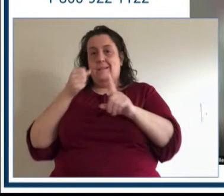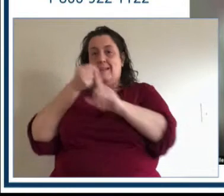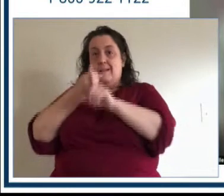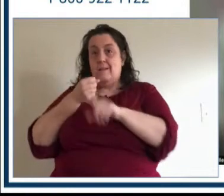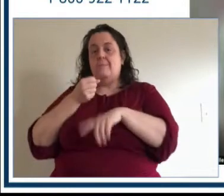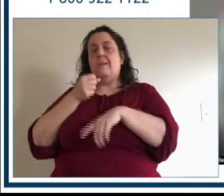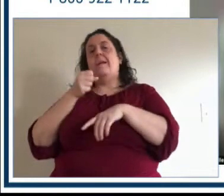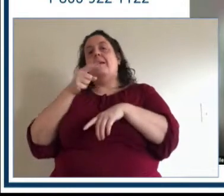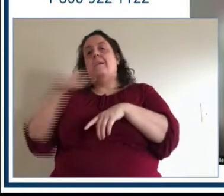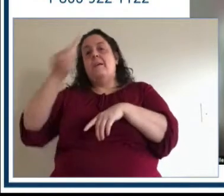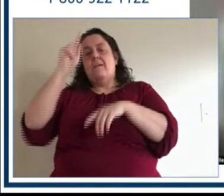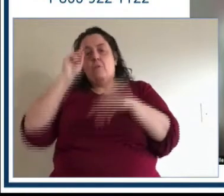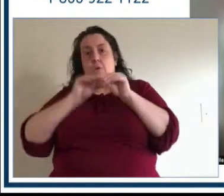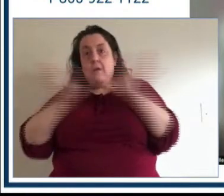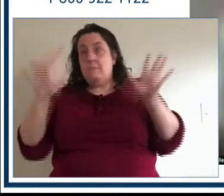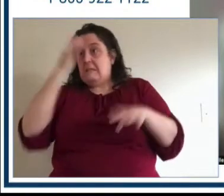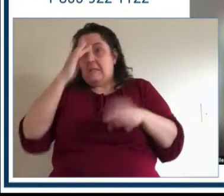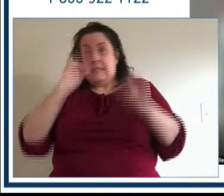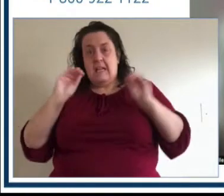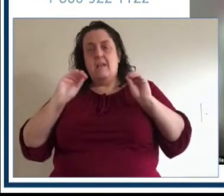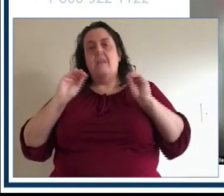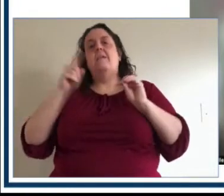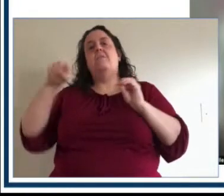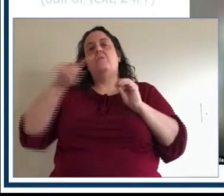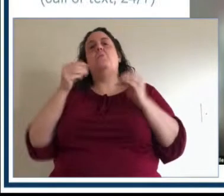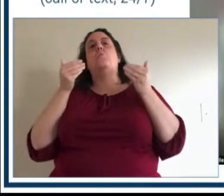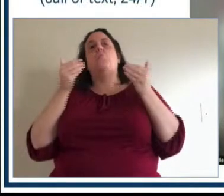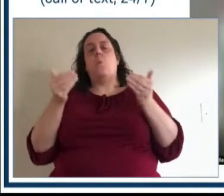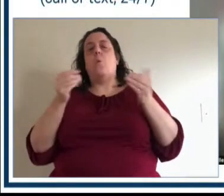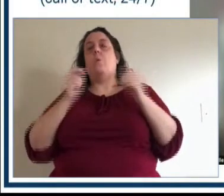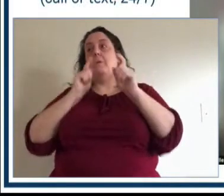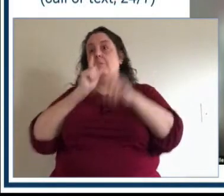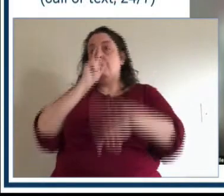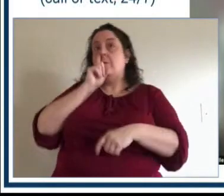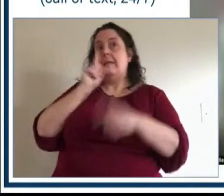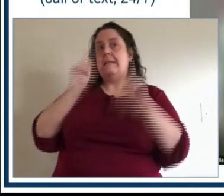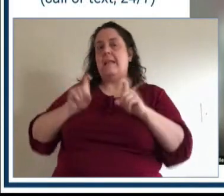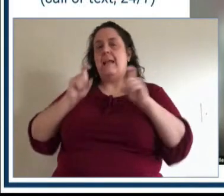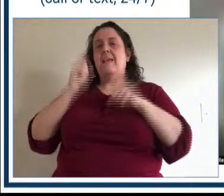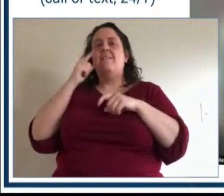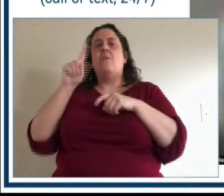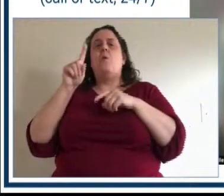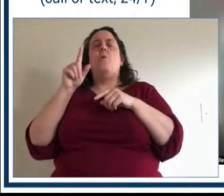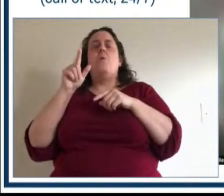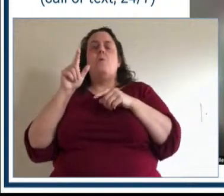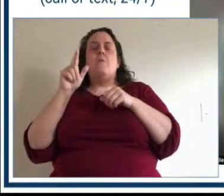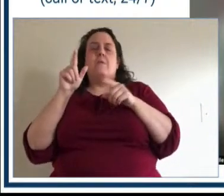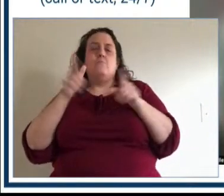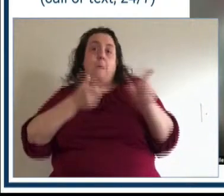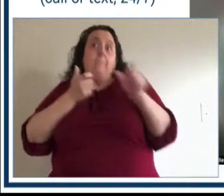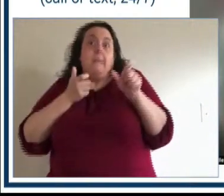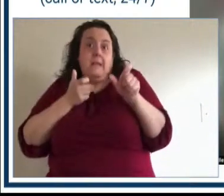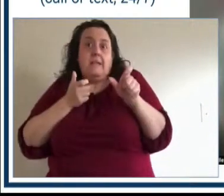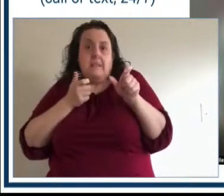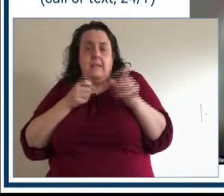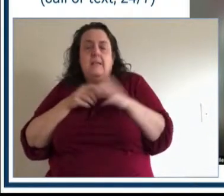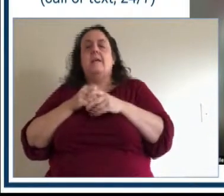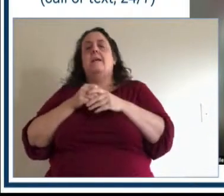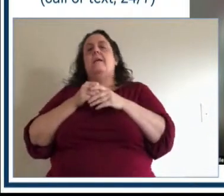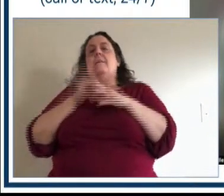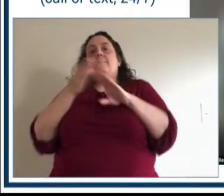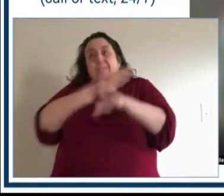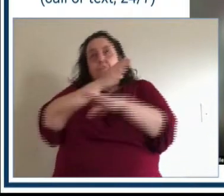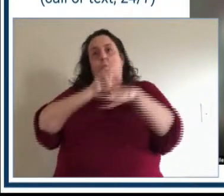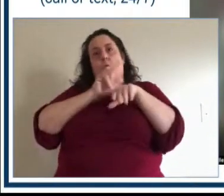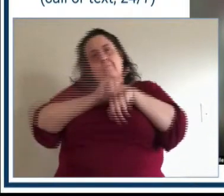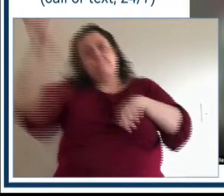rapid test and have a negative test result before leaving for the holidays. Again, this may alter your travel plans, but it's